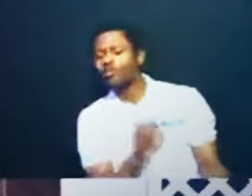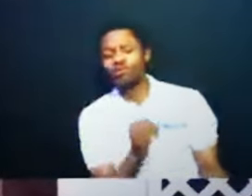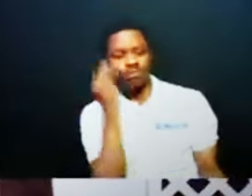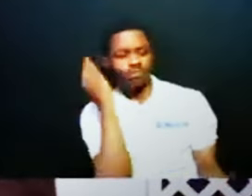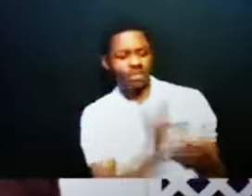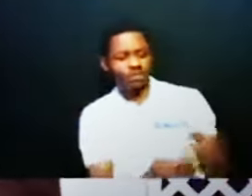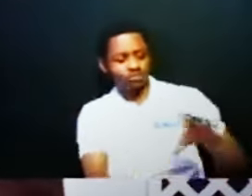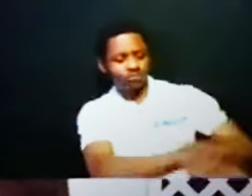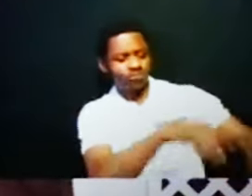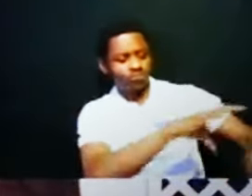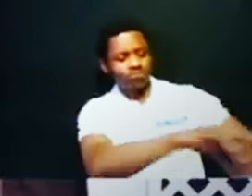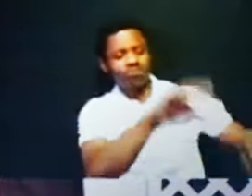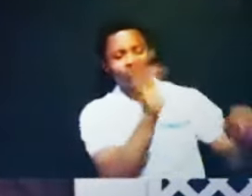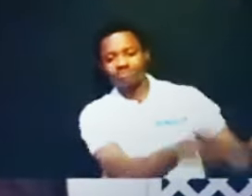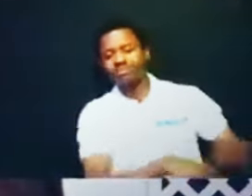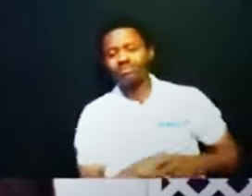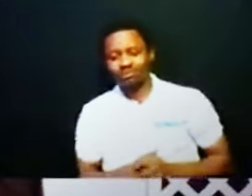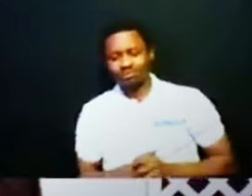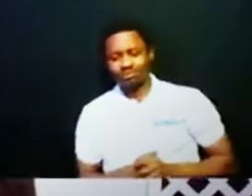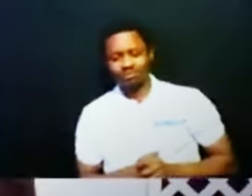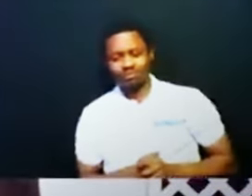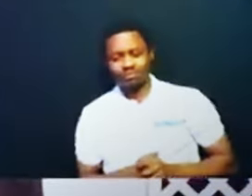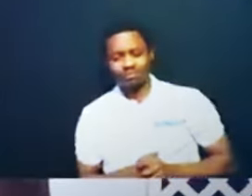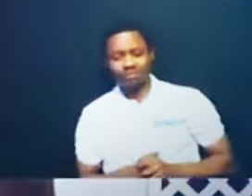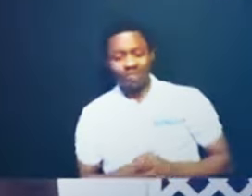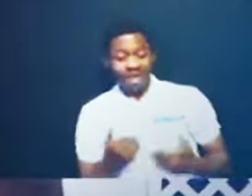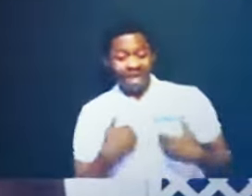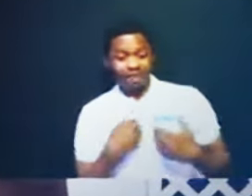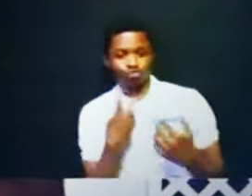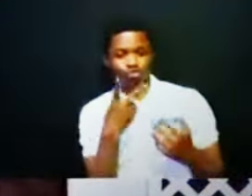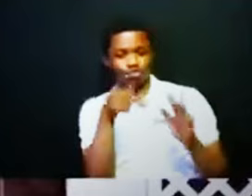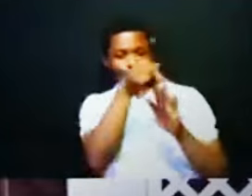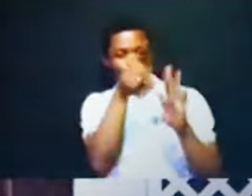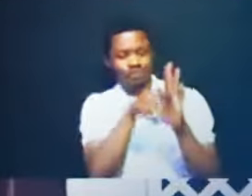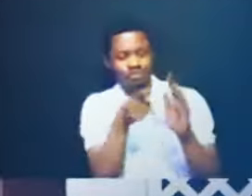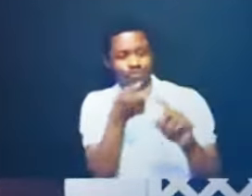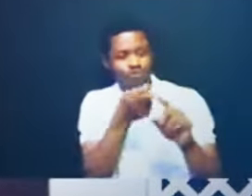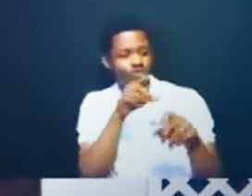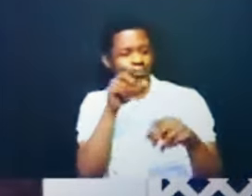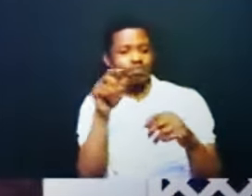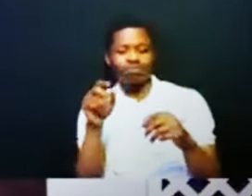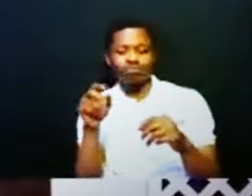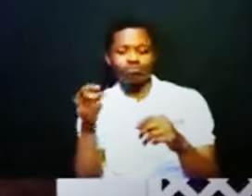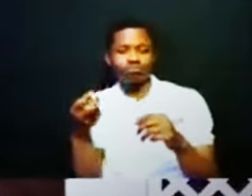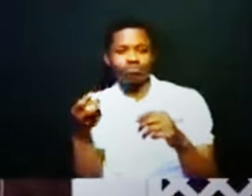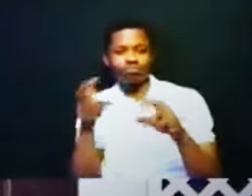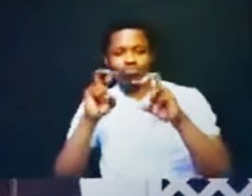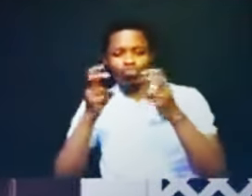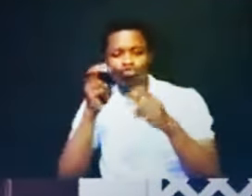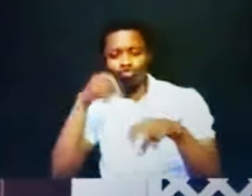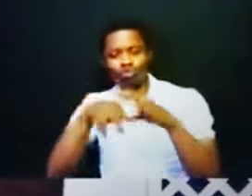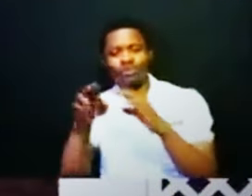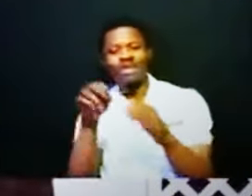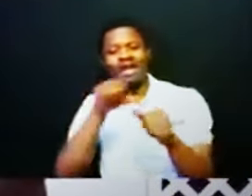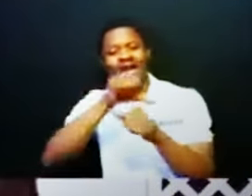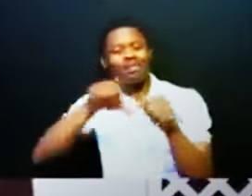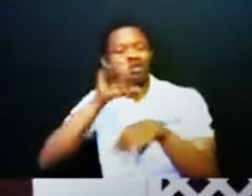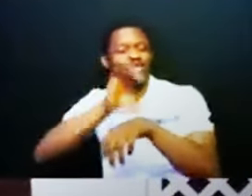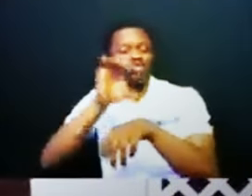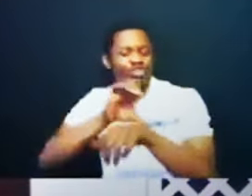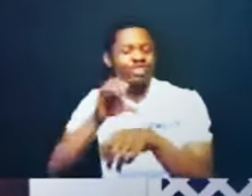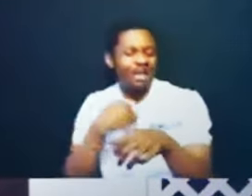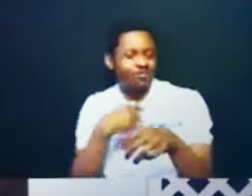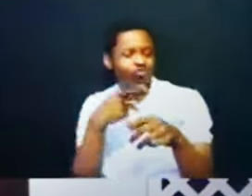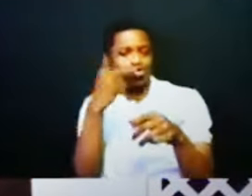iniquity. Two principles emerge from this text about the church.